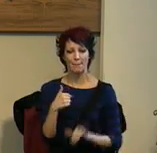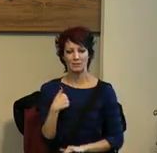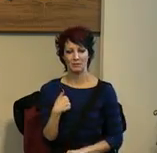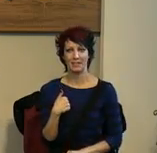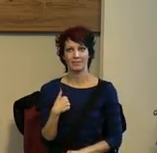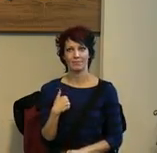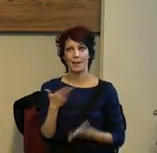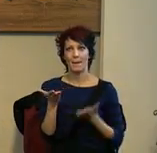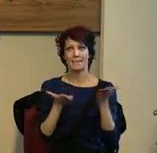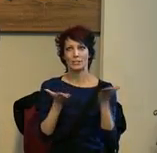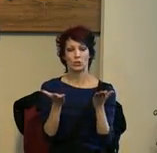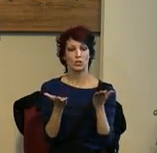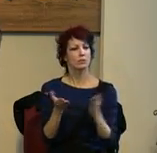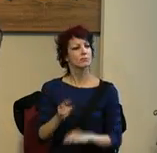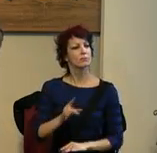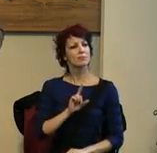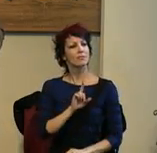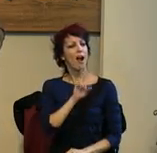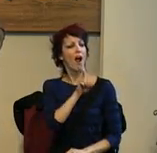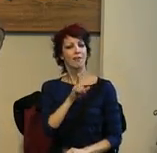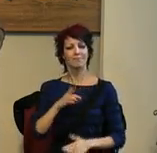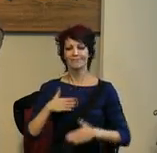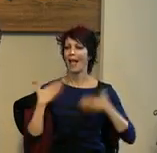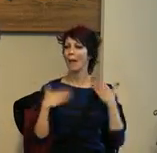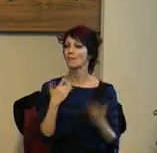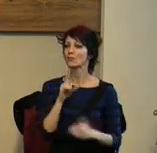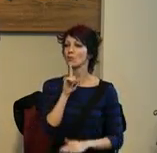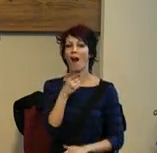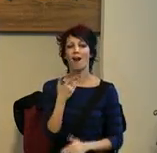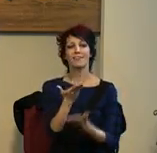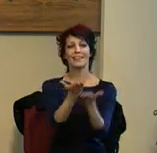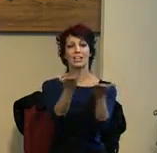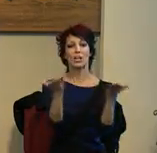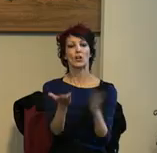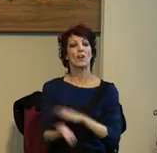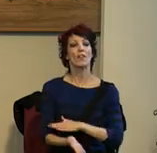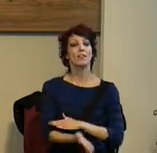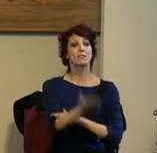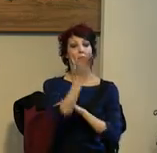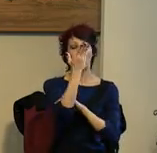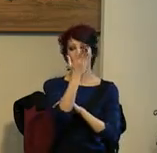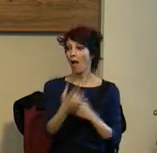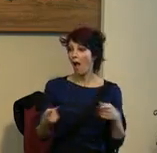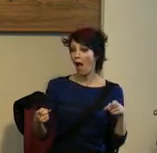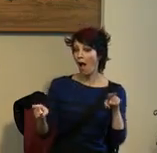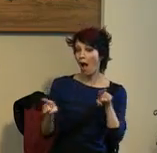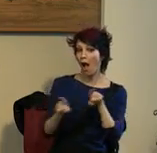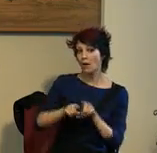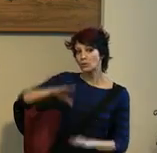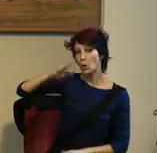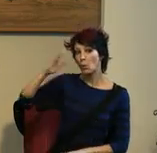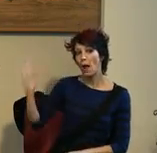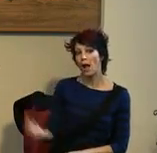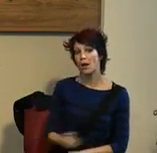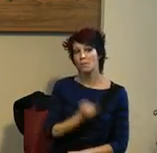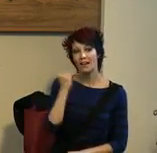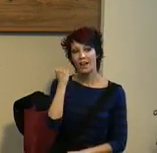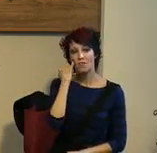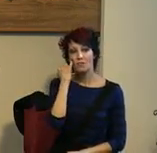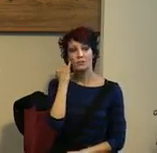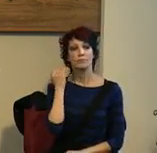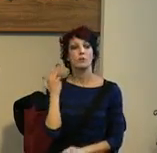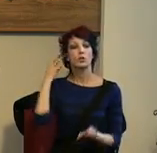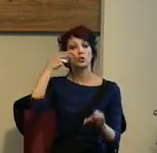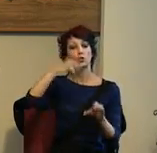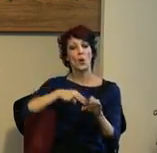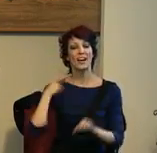delighted that you have joined us this morning we also want to welcome all those who are joining us live on the internet this morning uh we